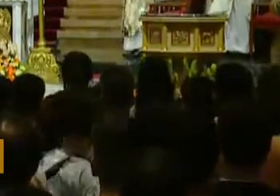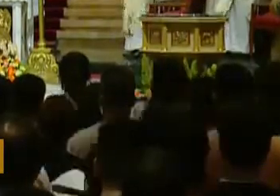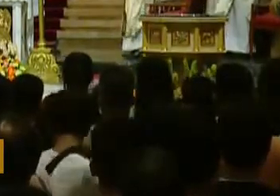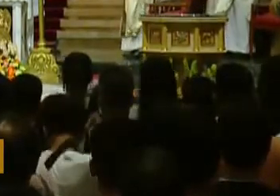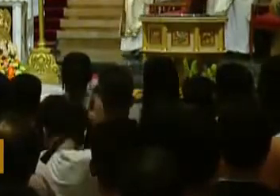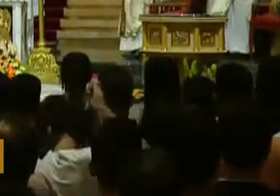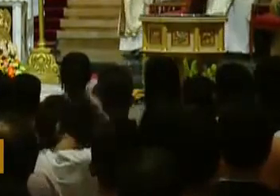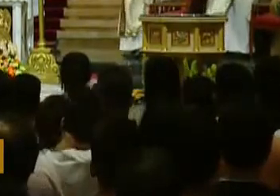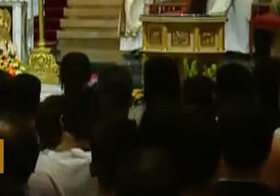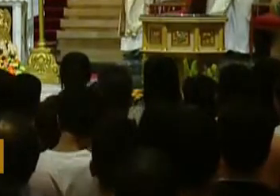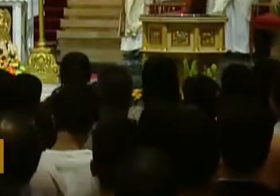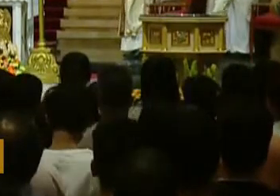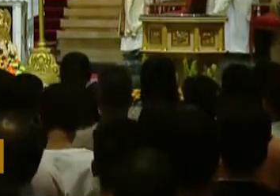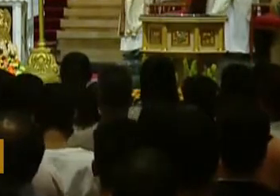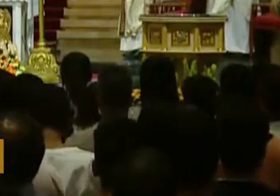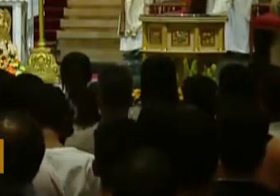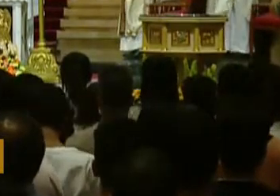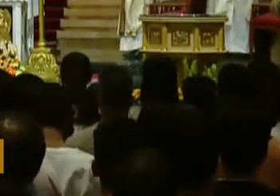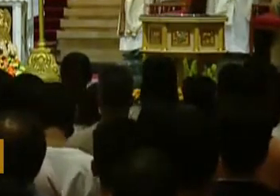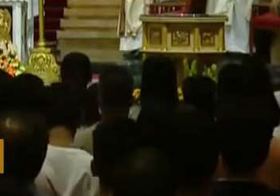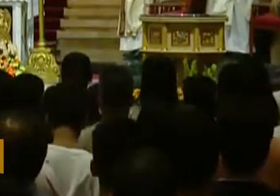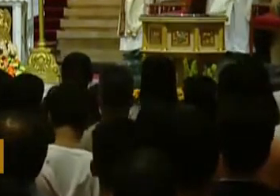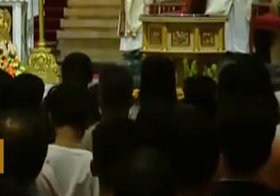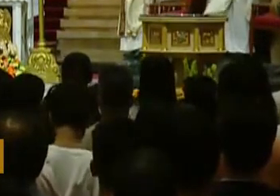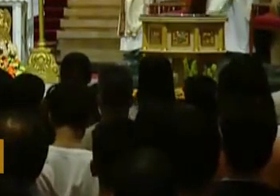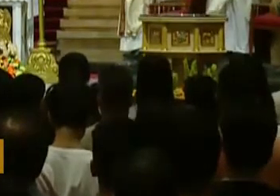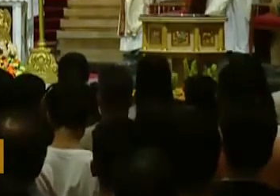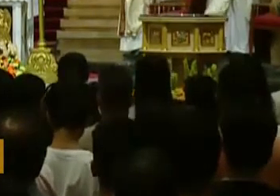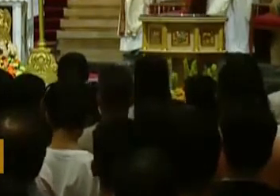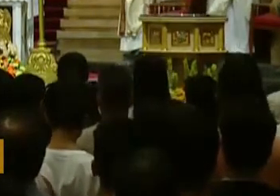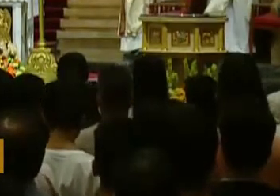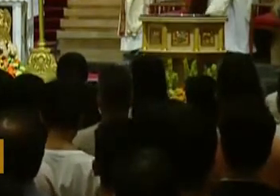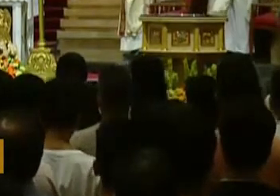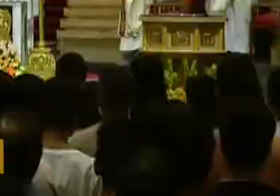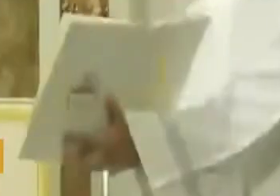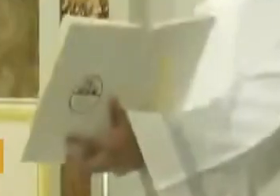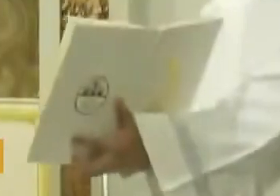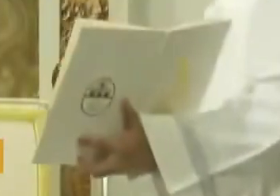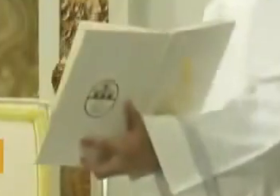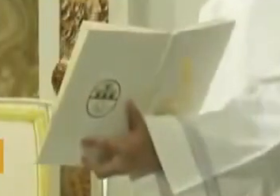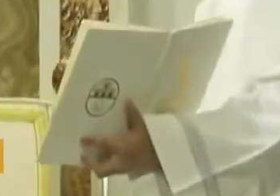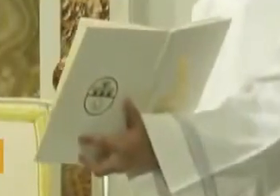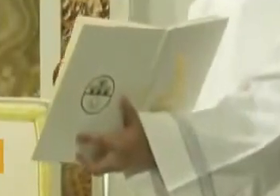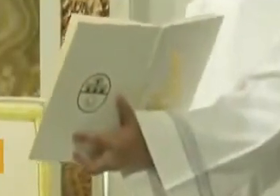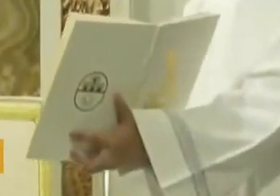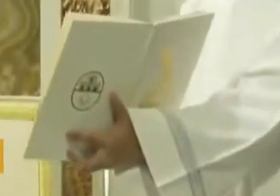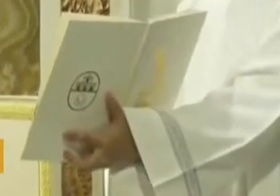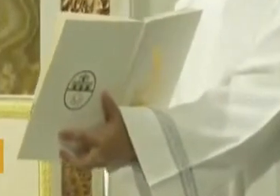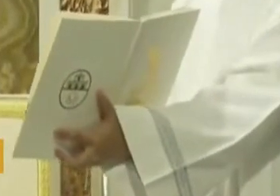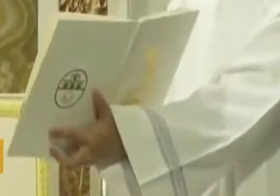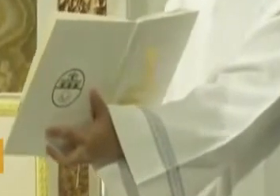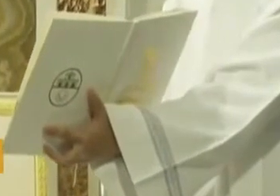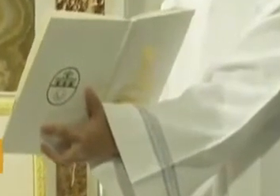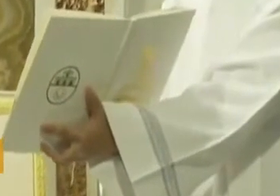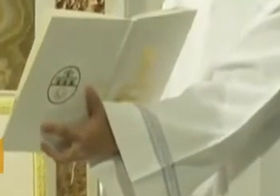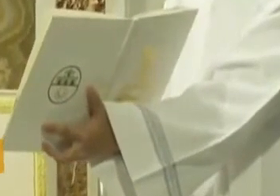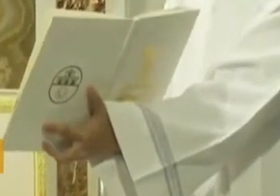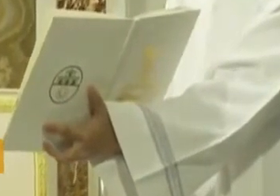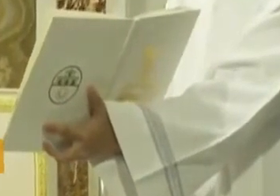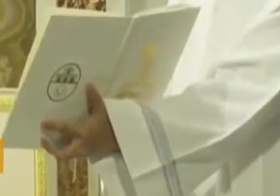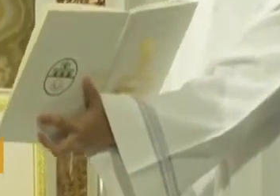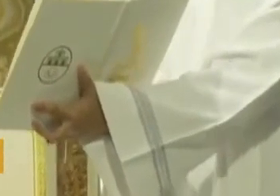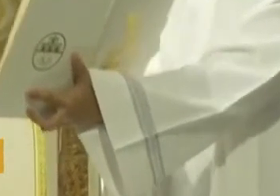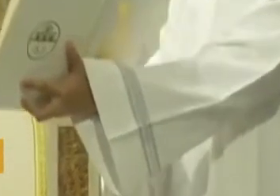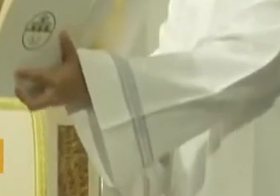Most Reverend Father, I bring you a message of great joy, the message of